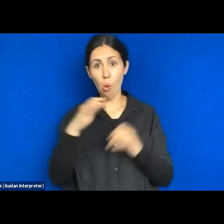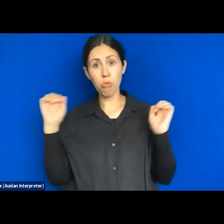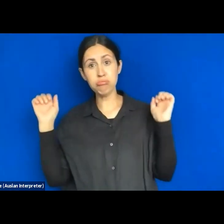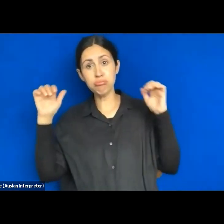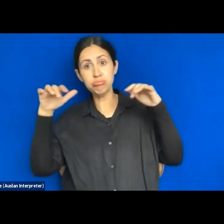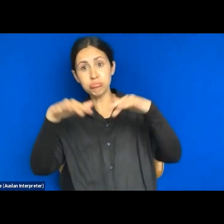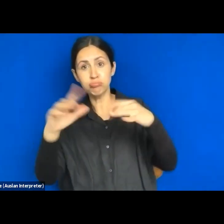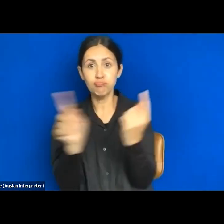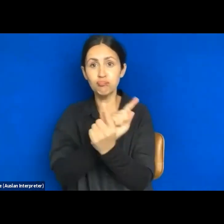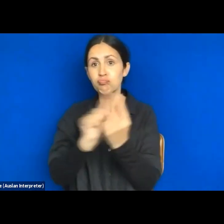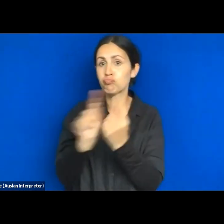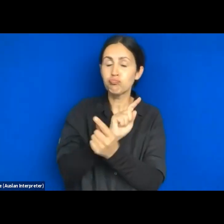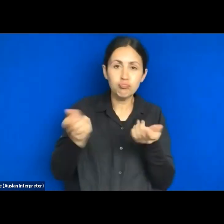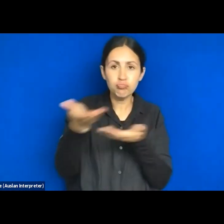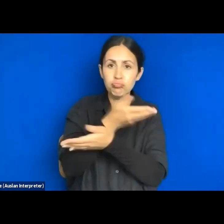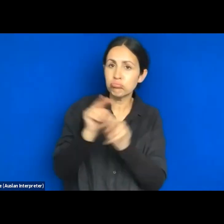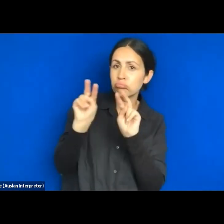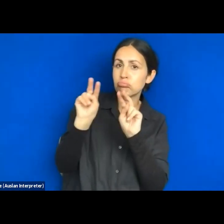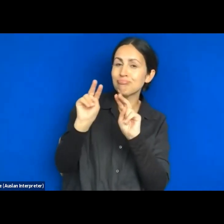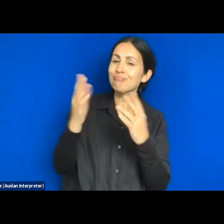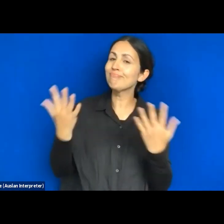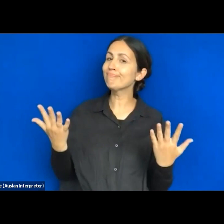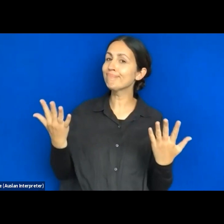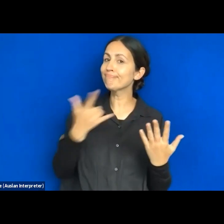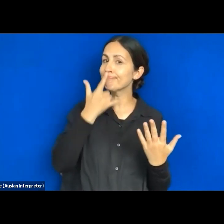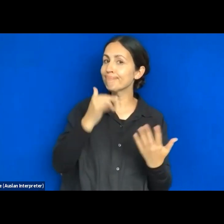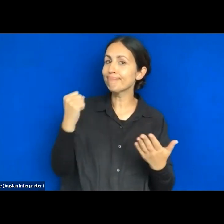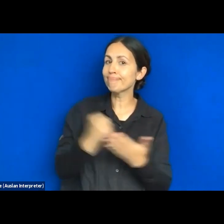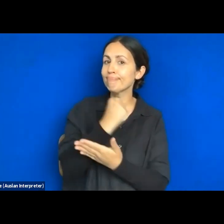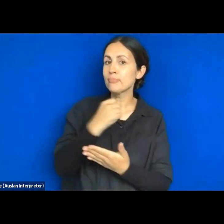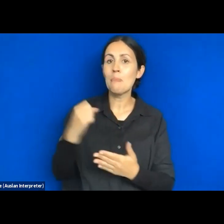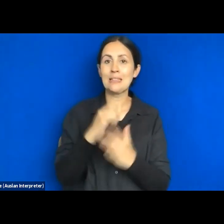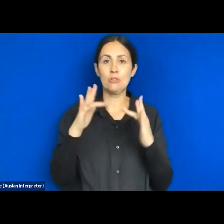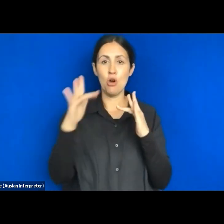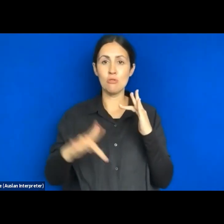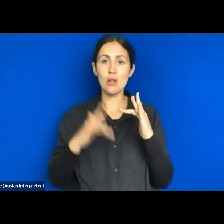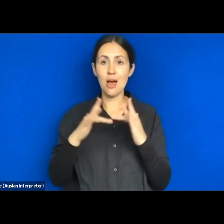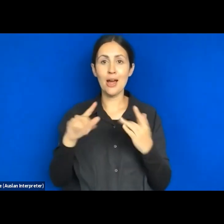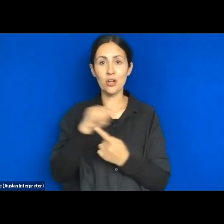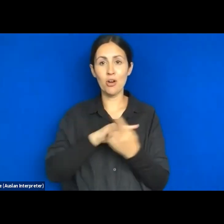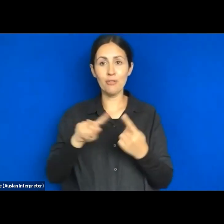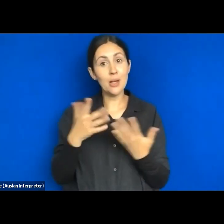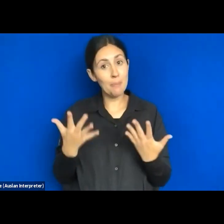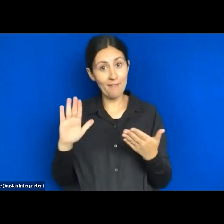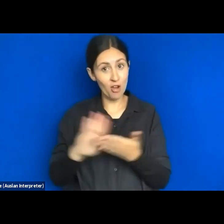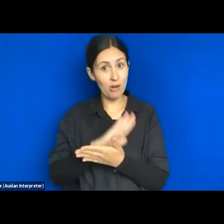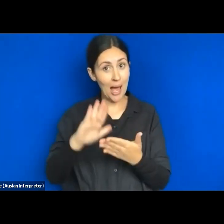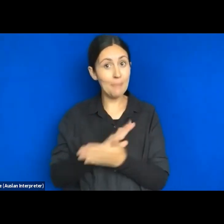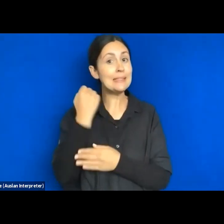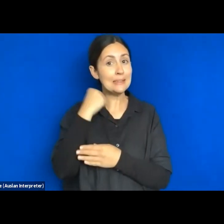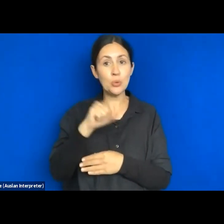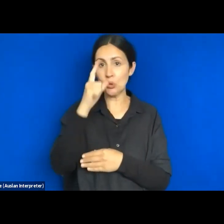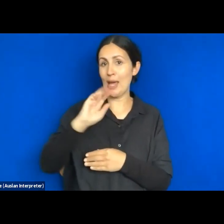real in-person symposium, but now we are virtual, and we are very happy to be able to do that.